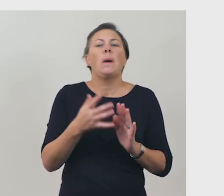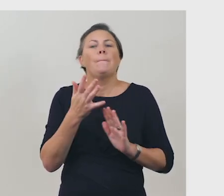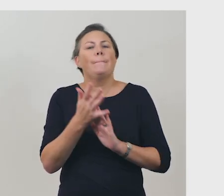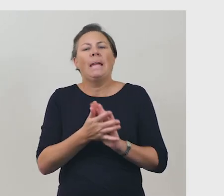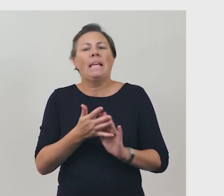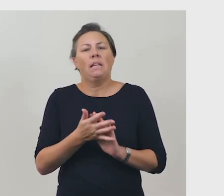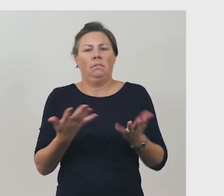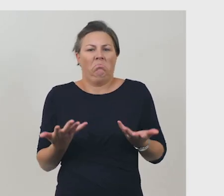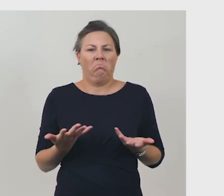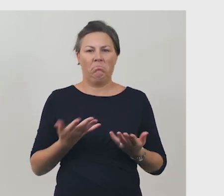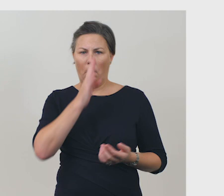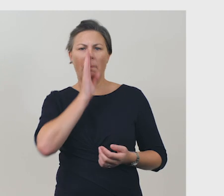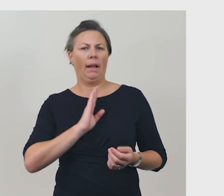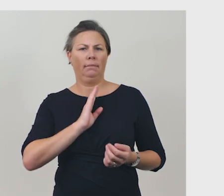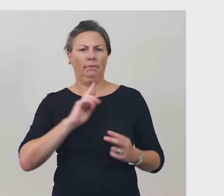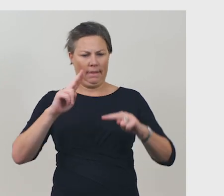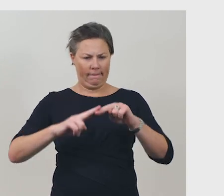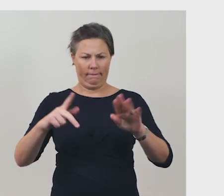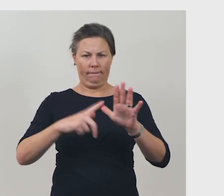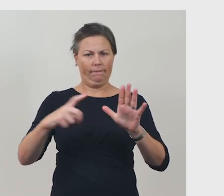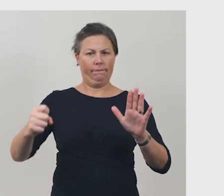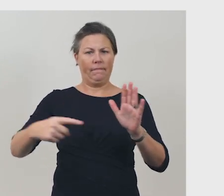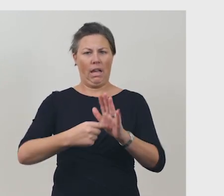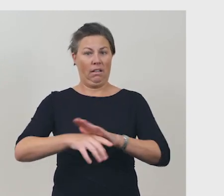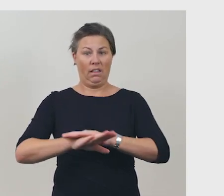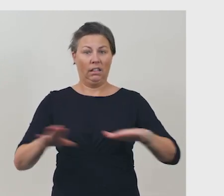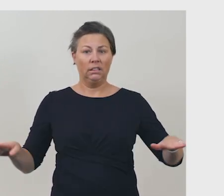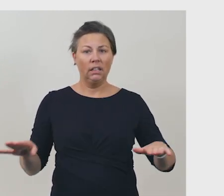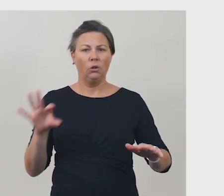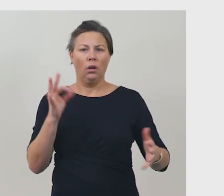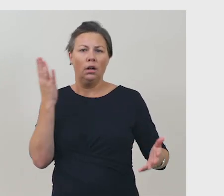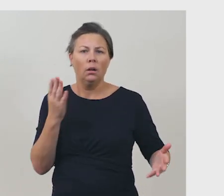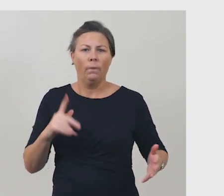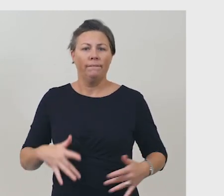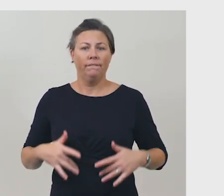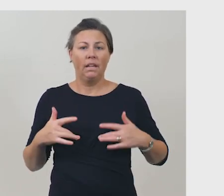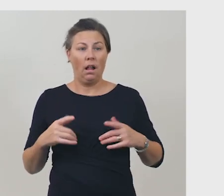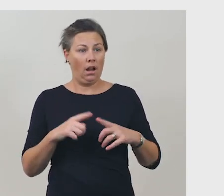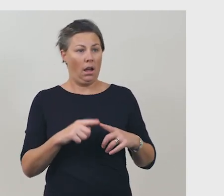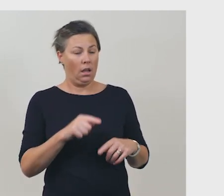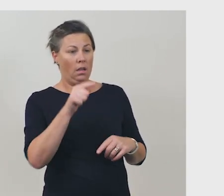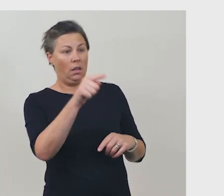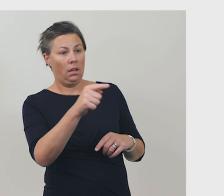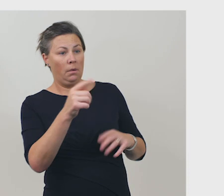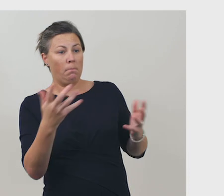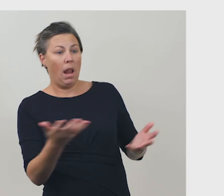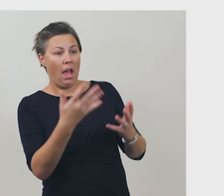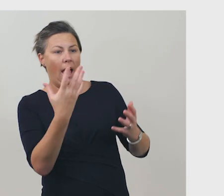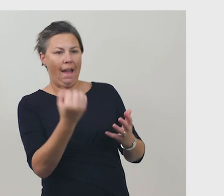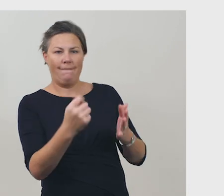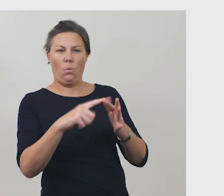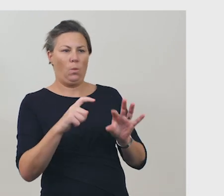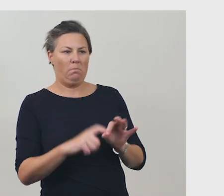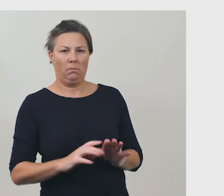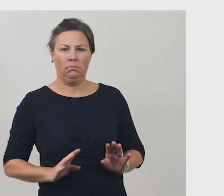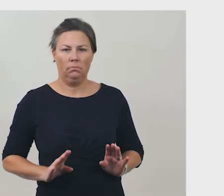can be proved by using facts and figures. For example, the playground has equipment. It can be